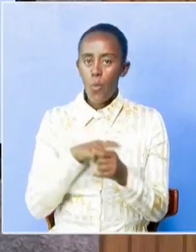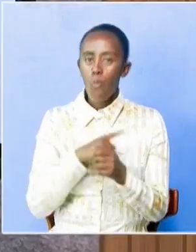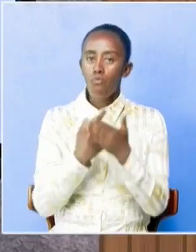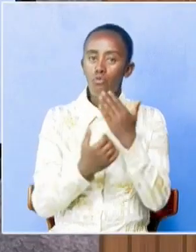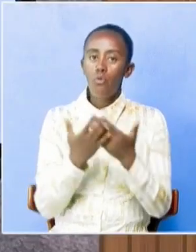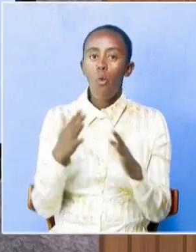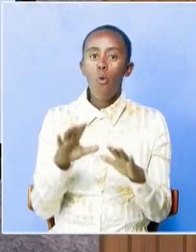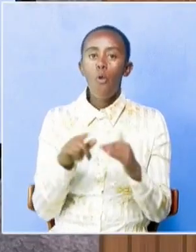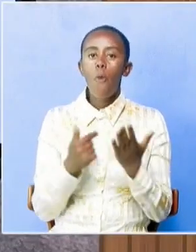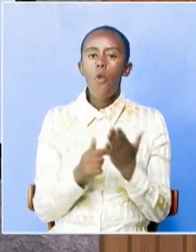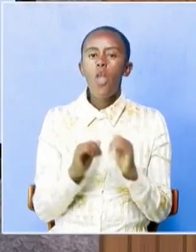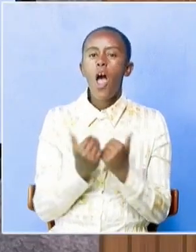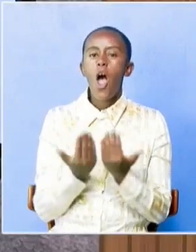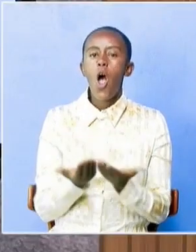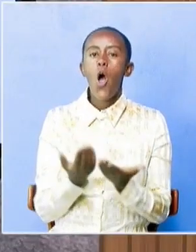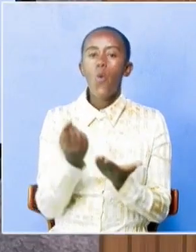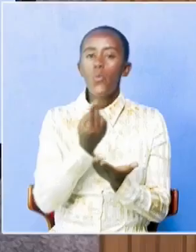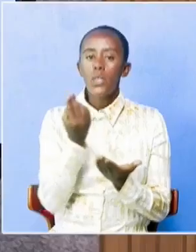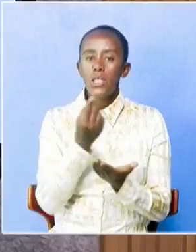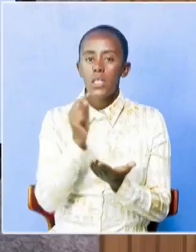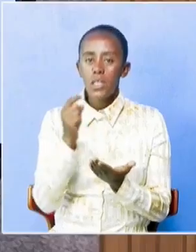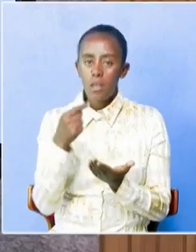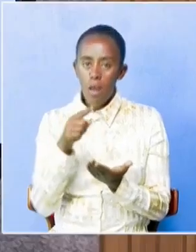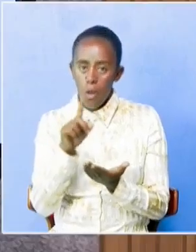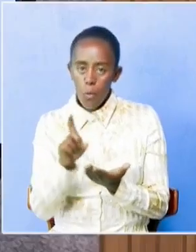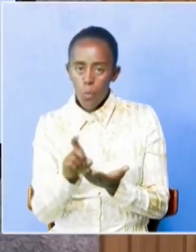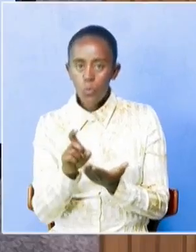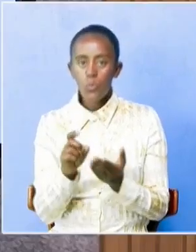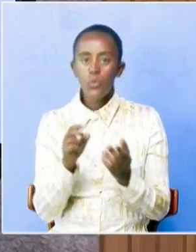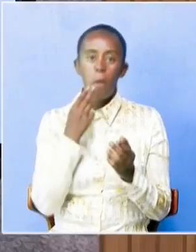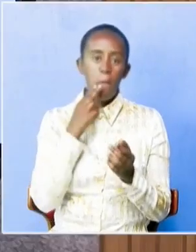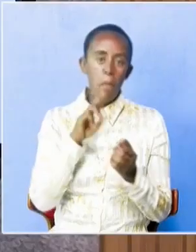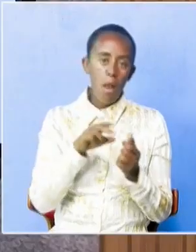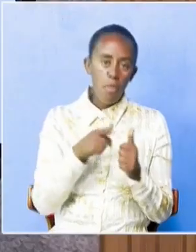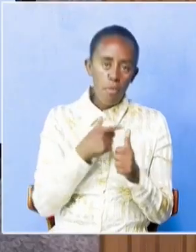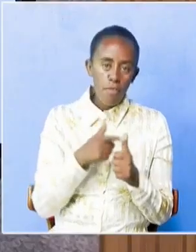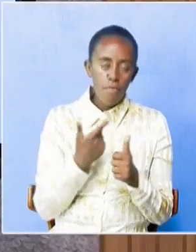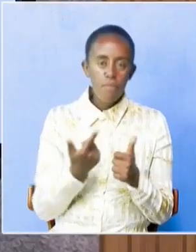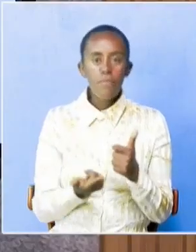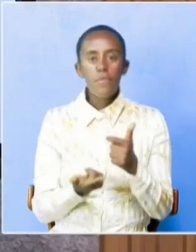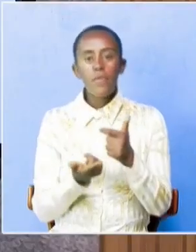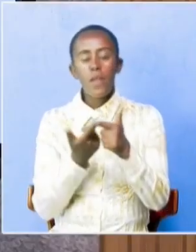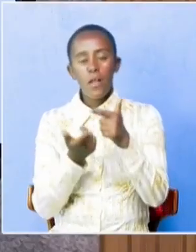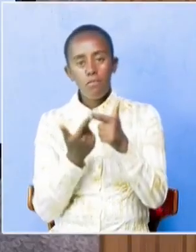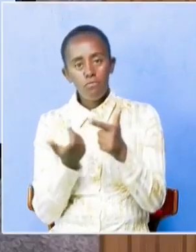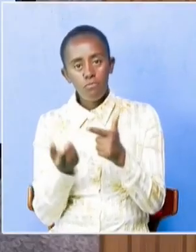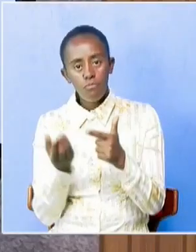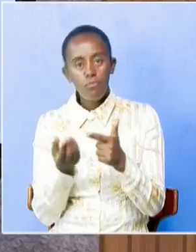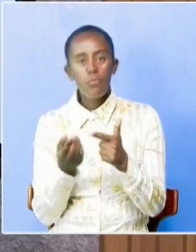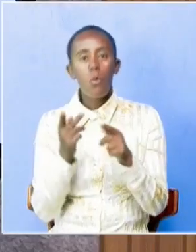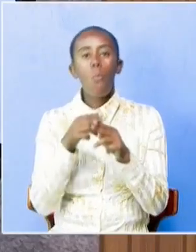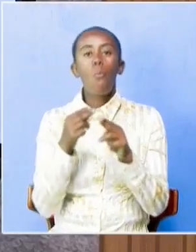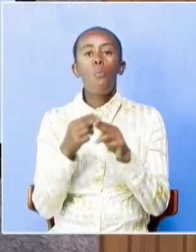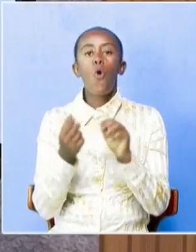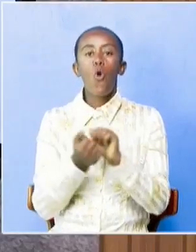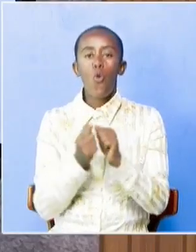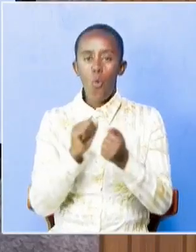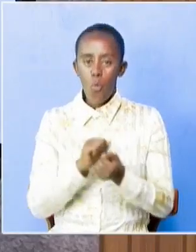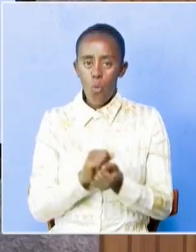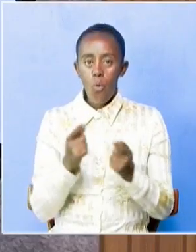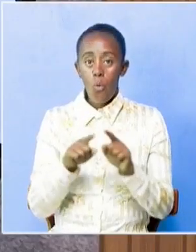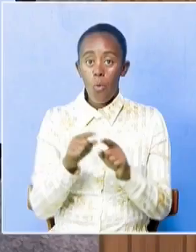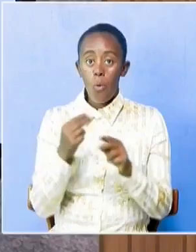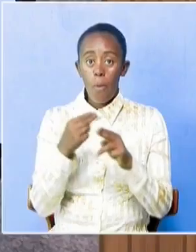talked about how we use tag questions with imperatives and also pronouns. When we